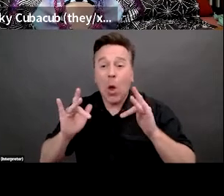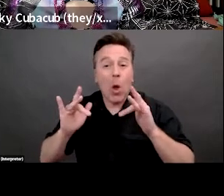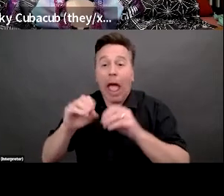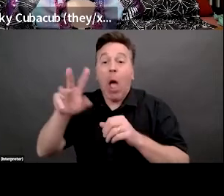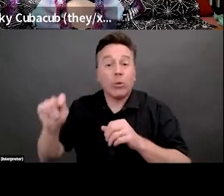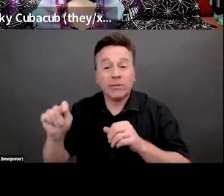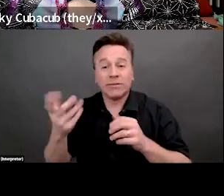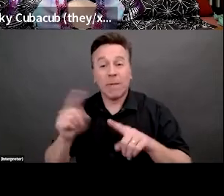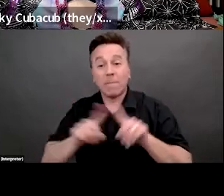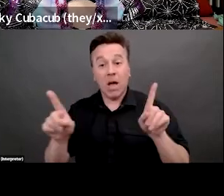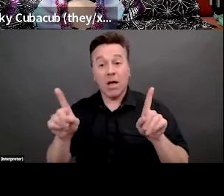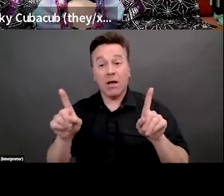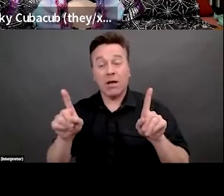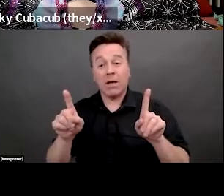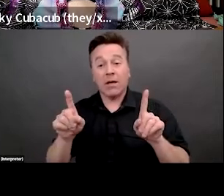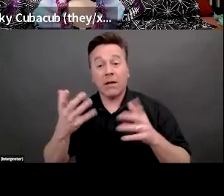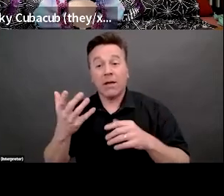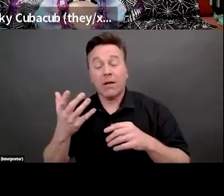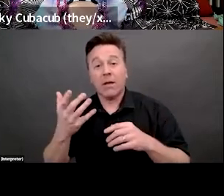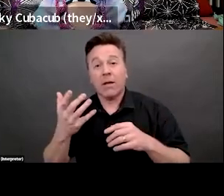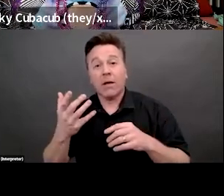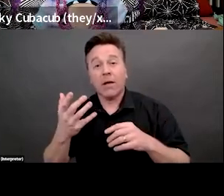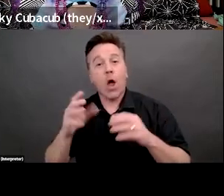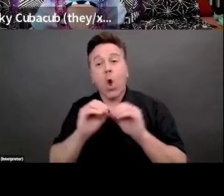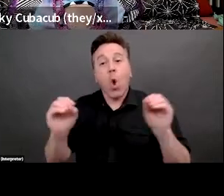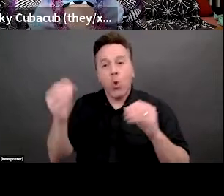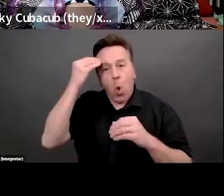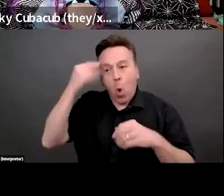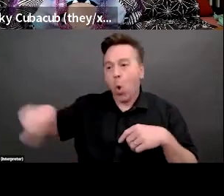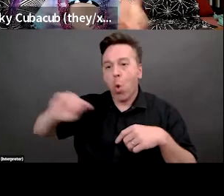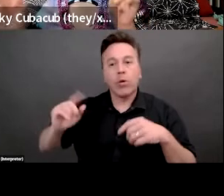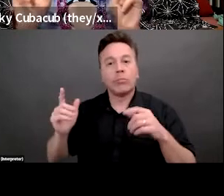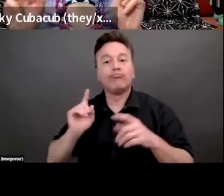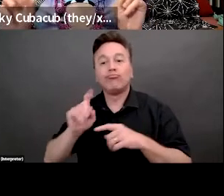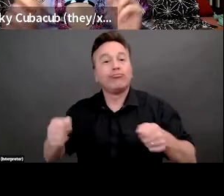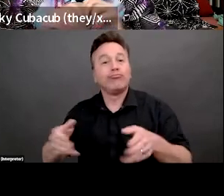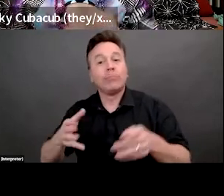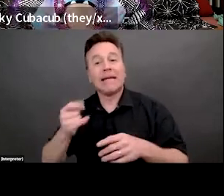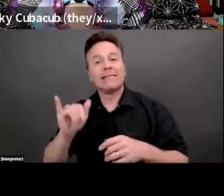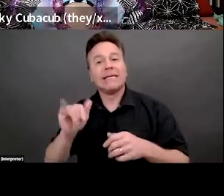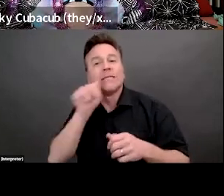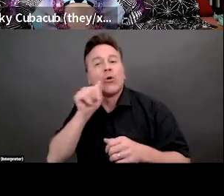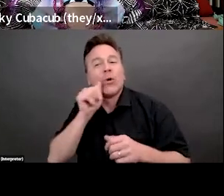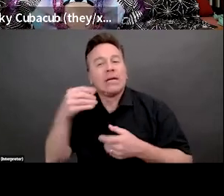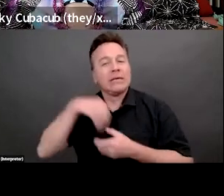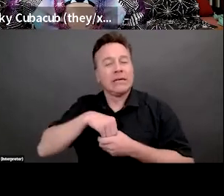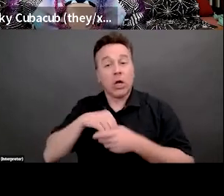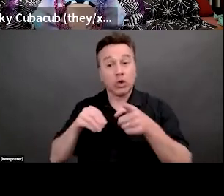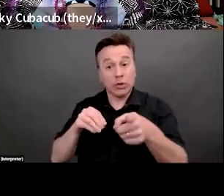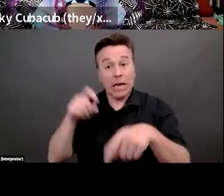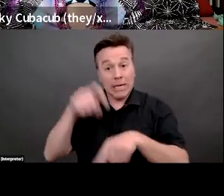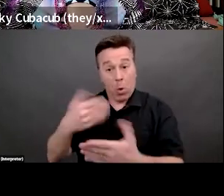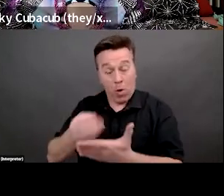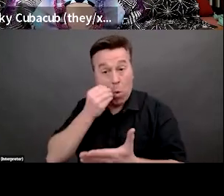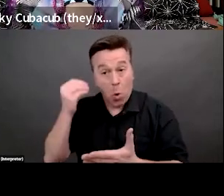out, but then, you know, but nobody would know. It would be like a sexy little secret. So then when she would get